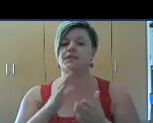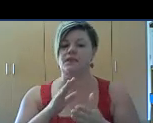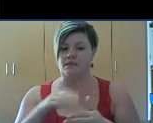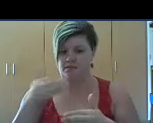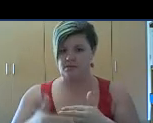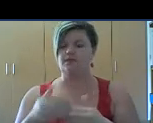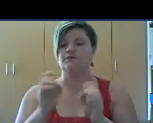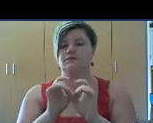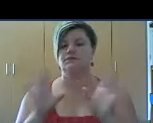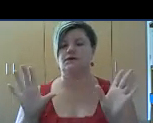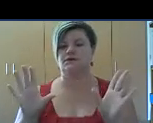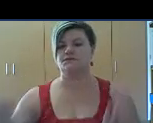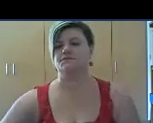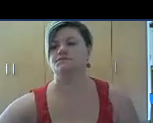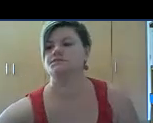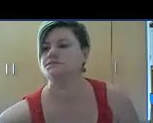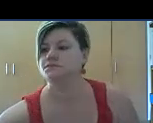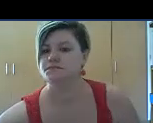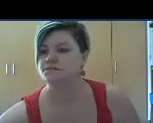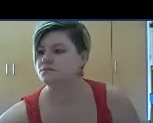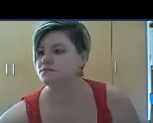can start.